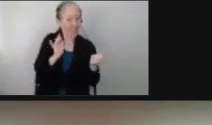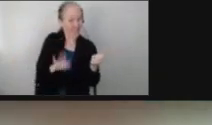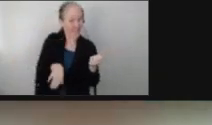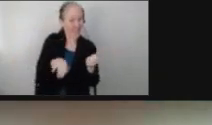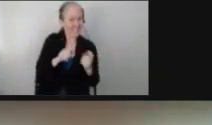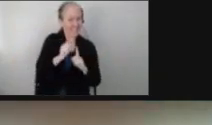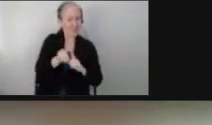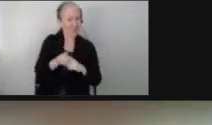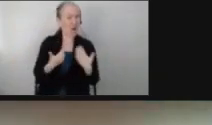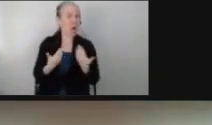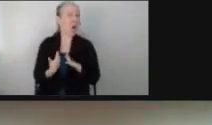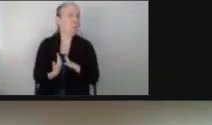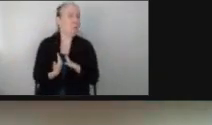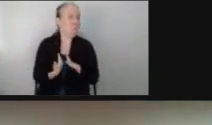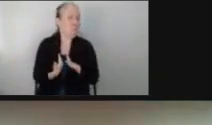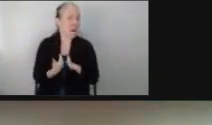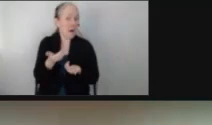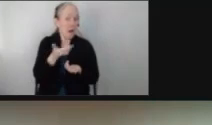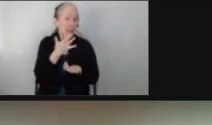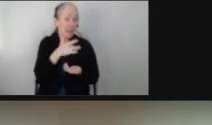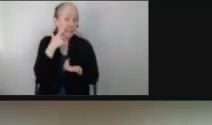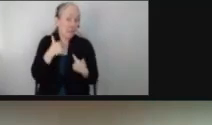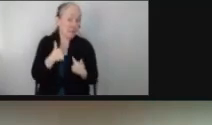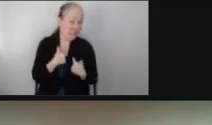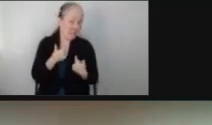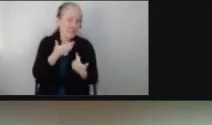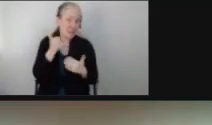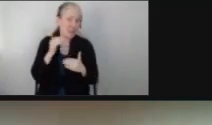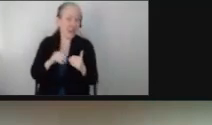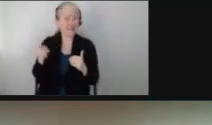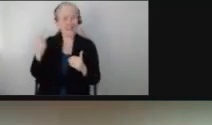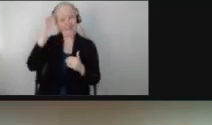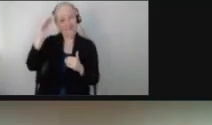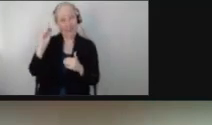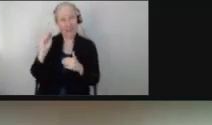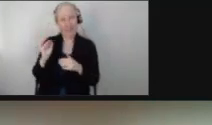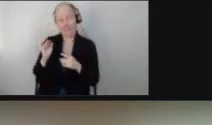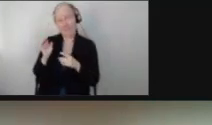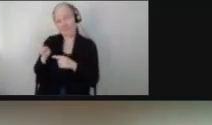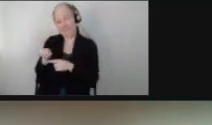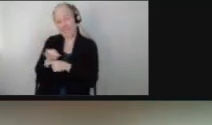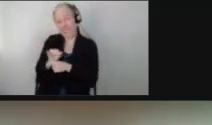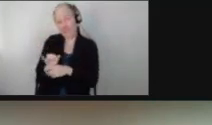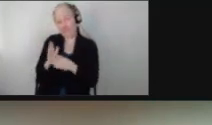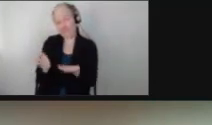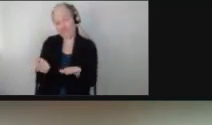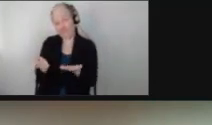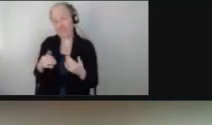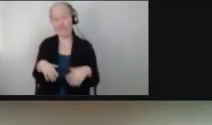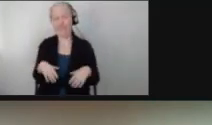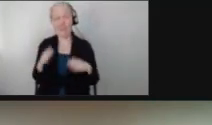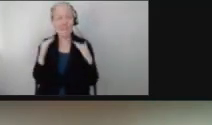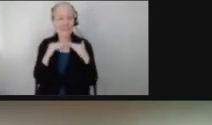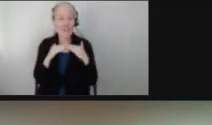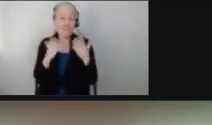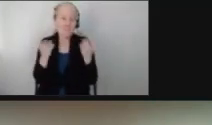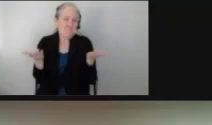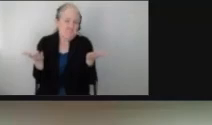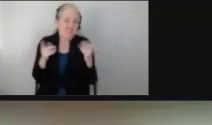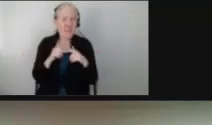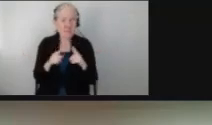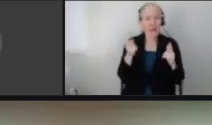over my male colleague. I'm not saying it's fair. I'm just saying that it cuts both ways, and I